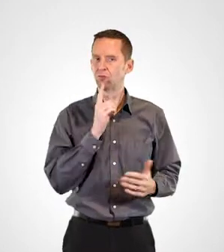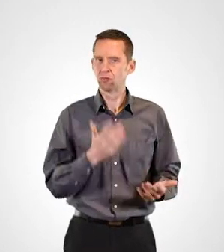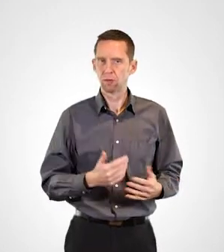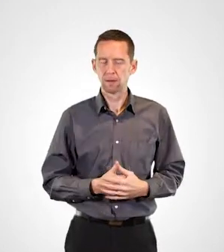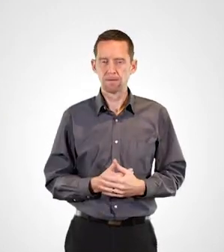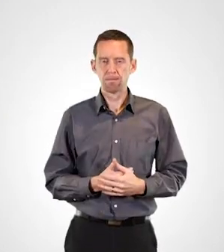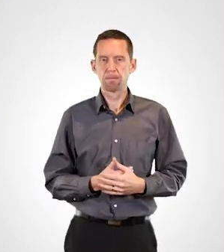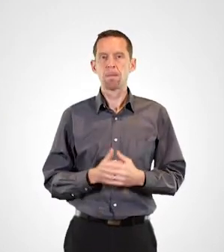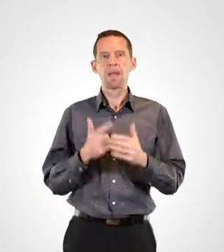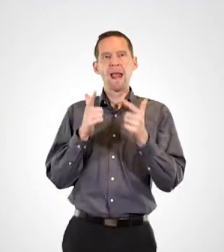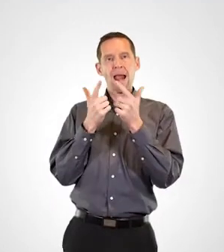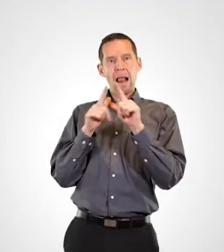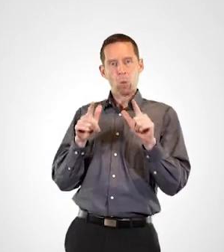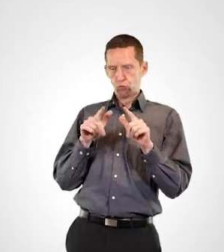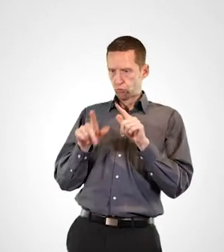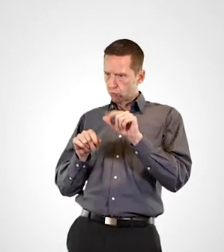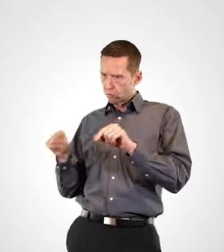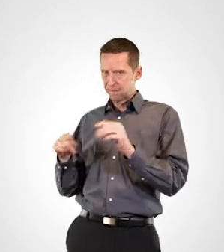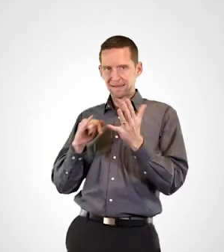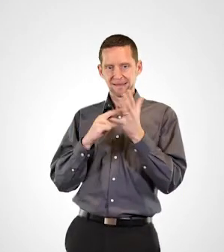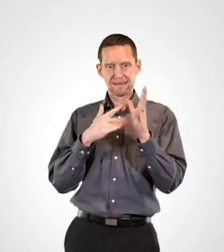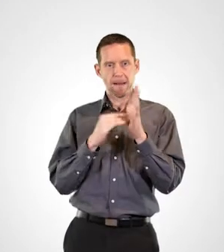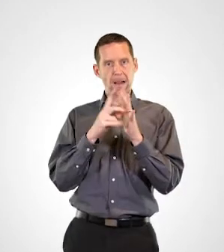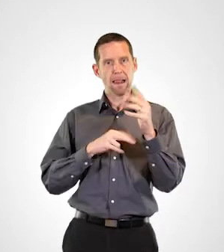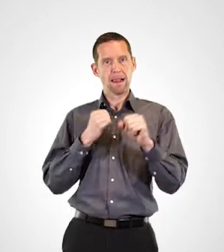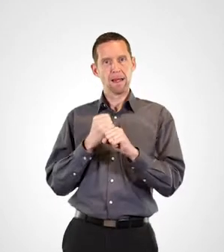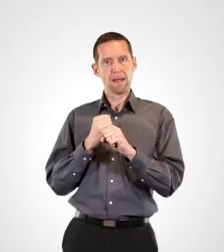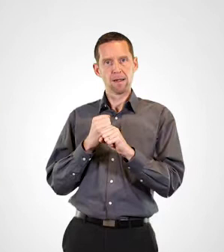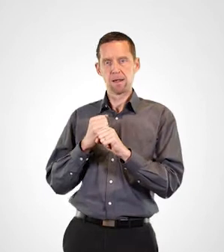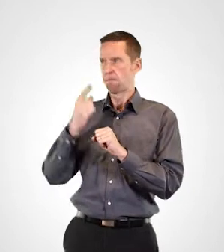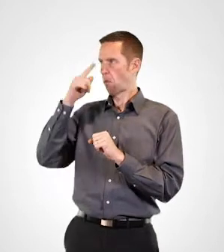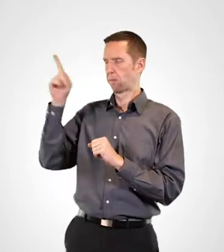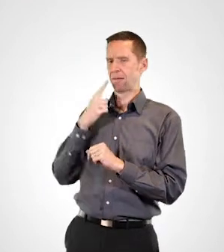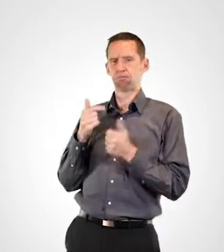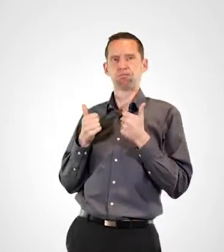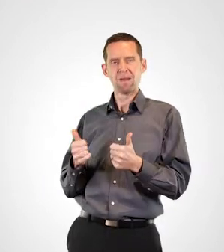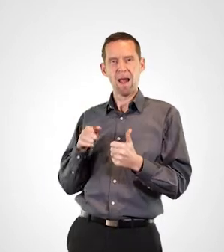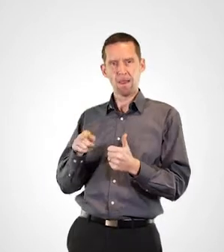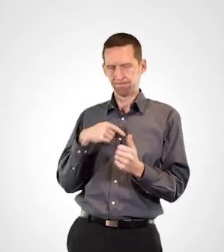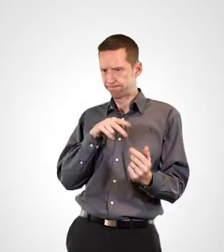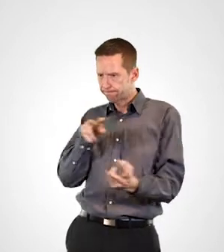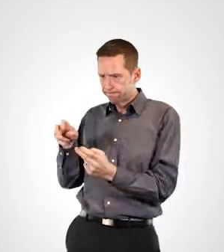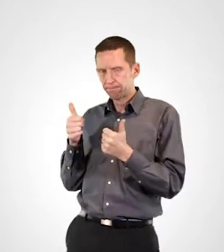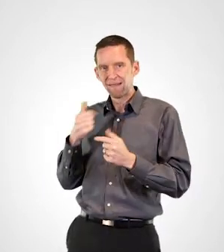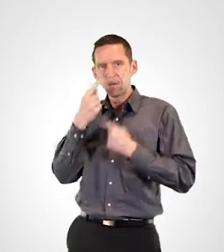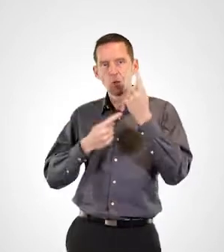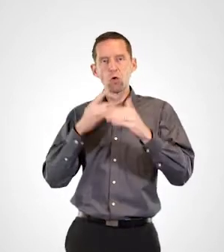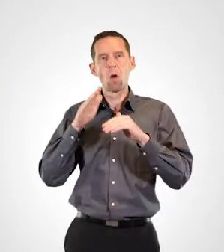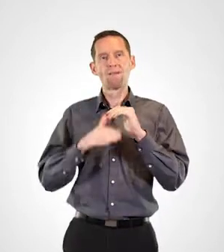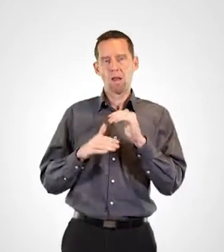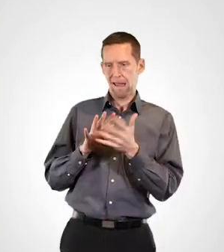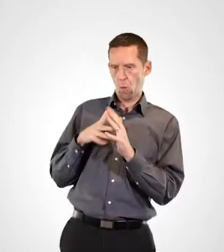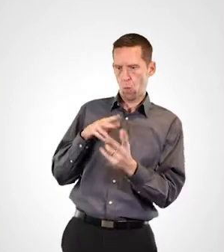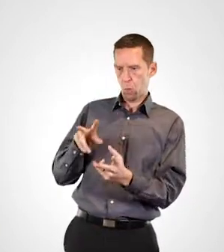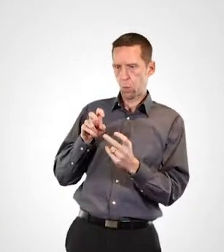Language sampling, we've always been taught that language sampling is a useful thing to do. It really gives us good information about language in a